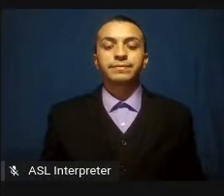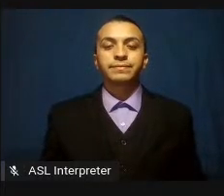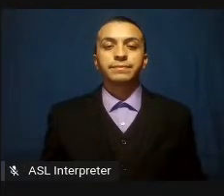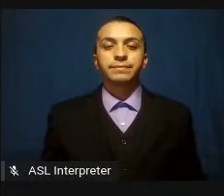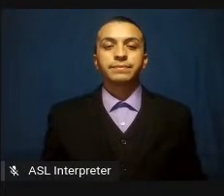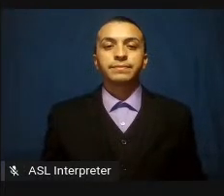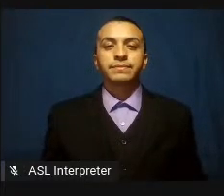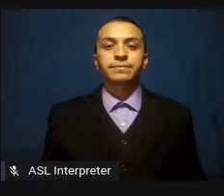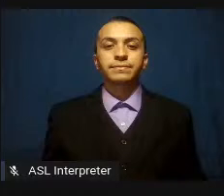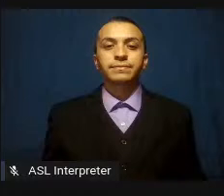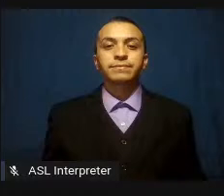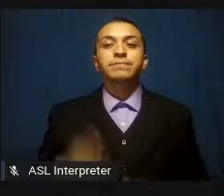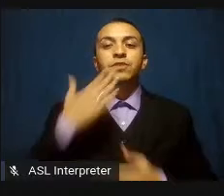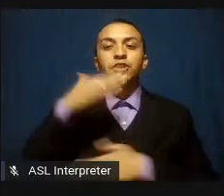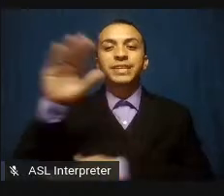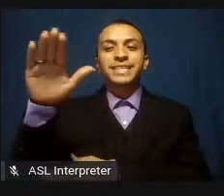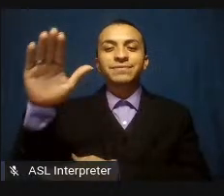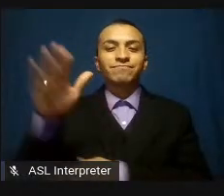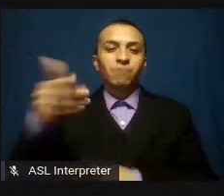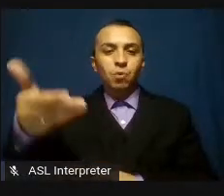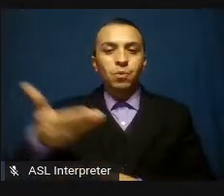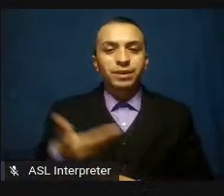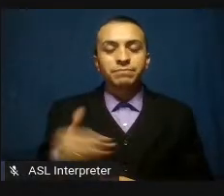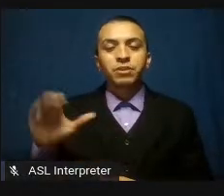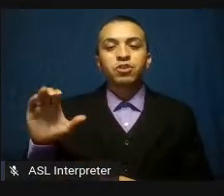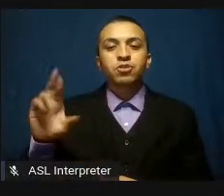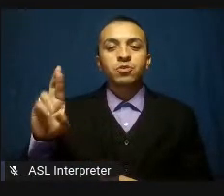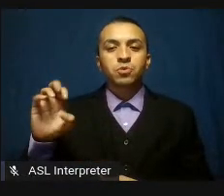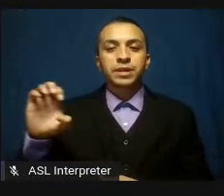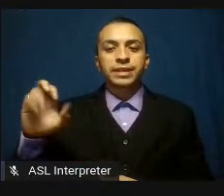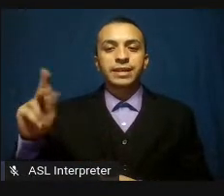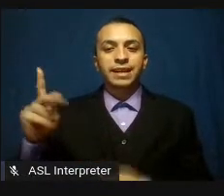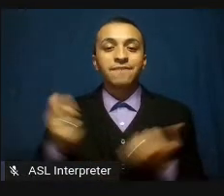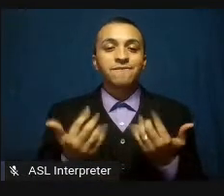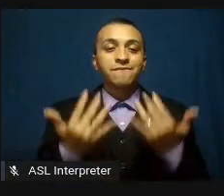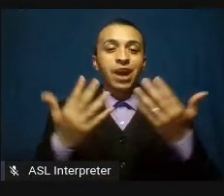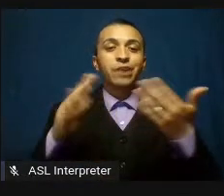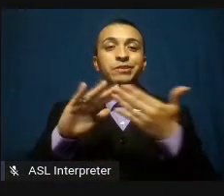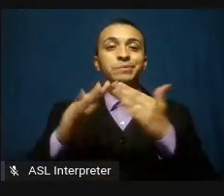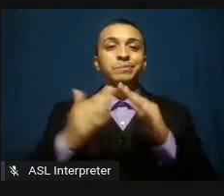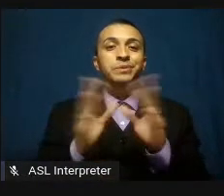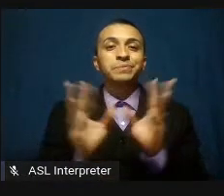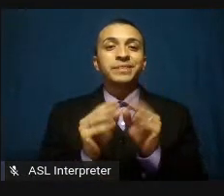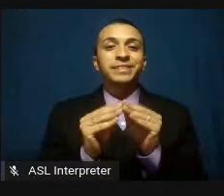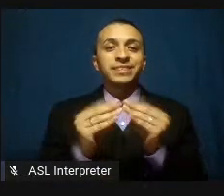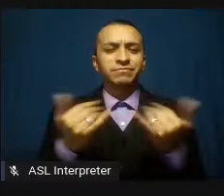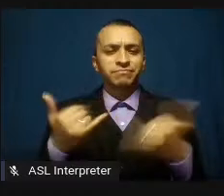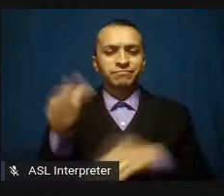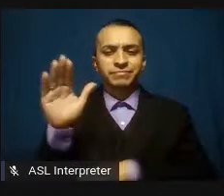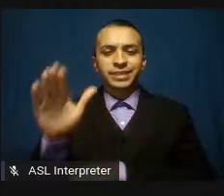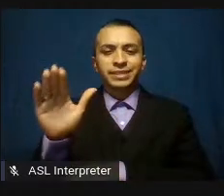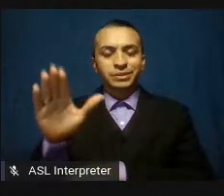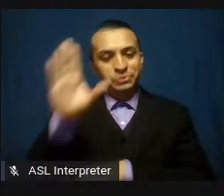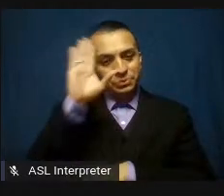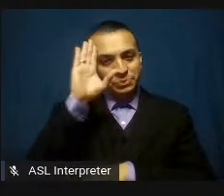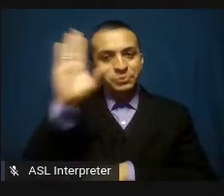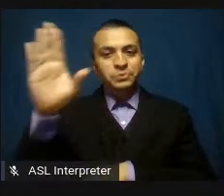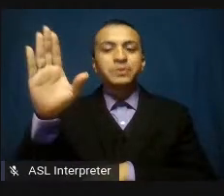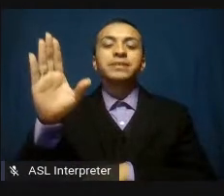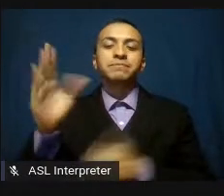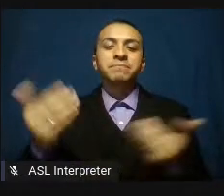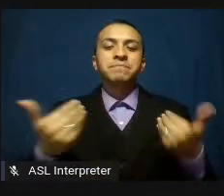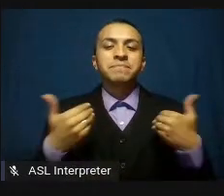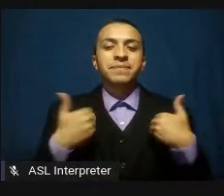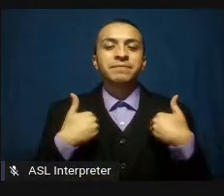Good evening, welcome to the Creek Fire Community Meeting. This evening, we will be joined by some subject matter experts. We're